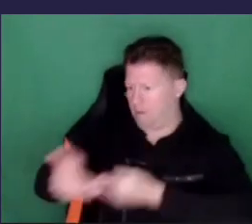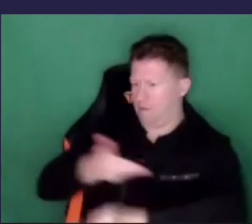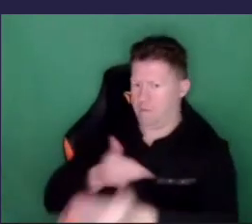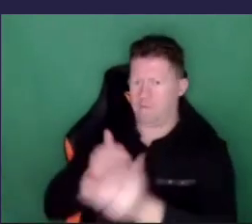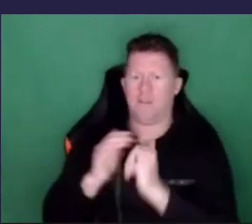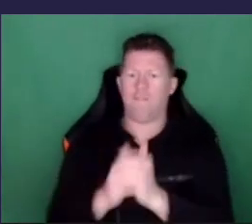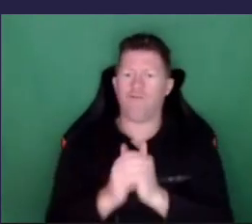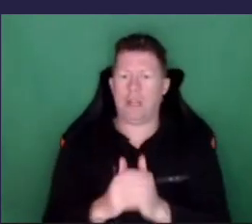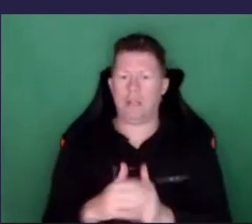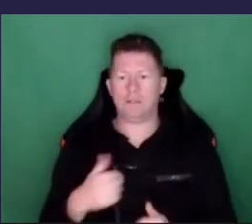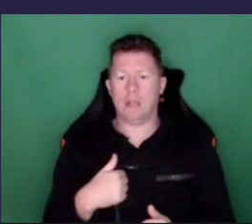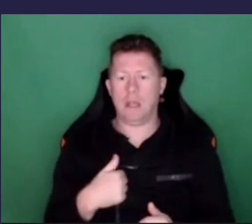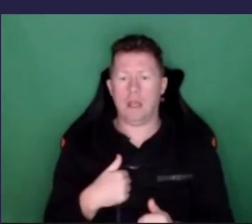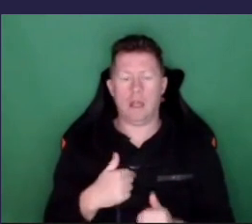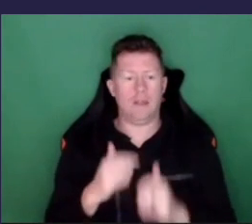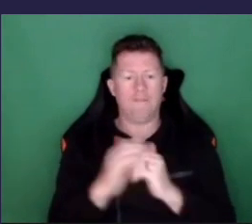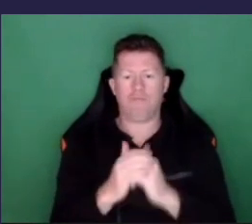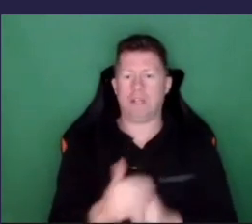friends.